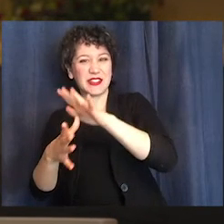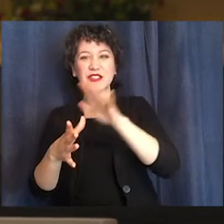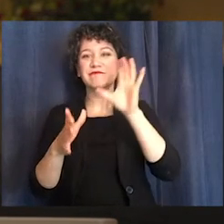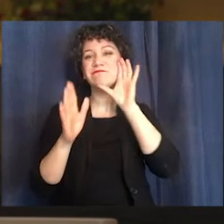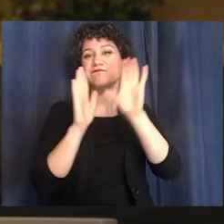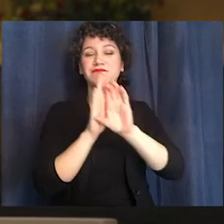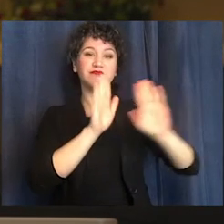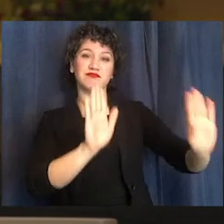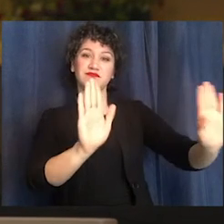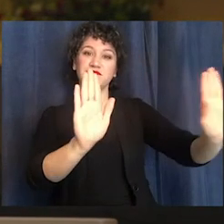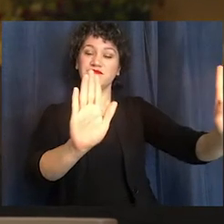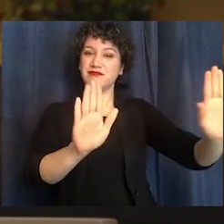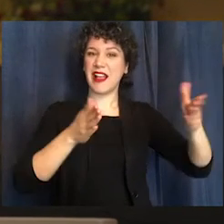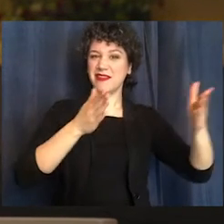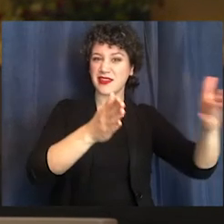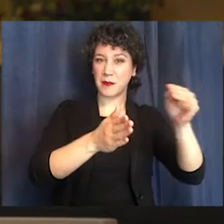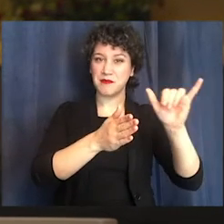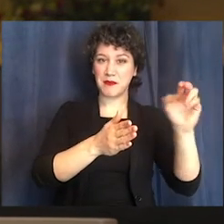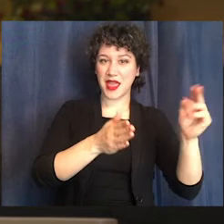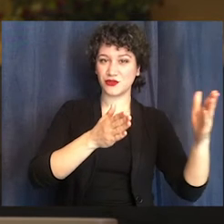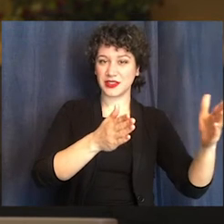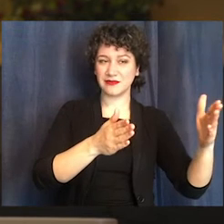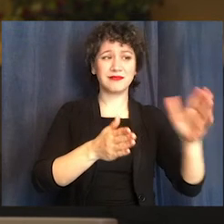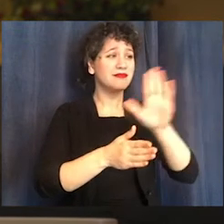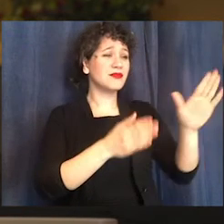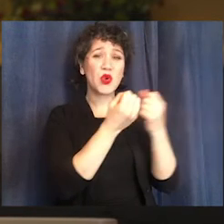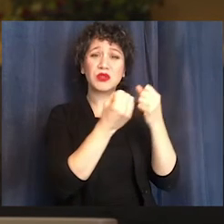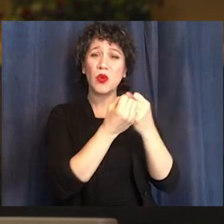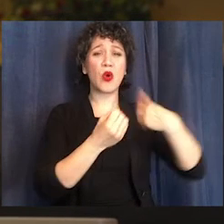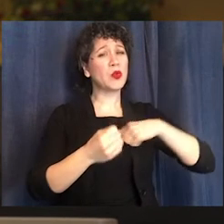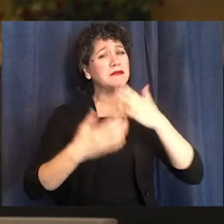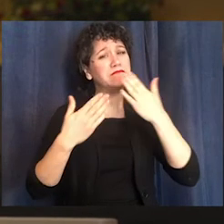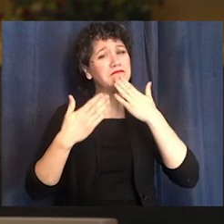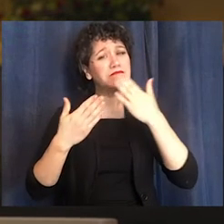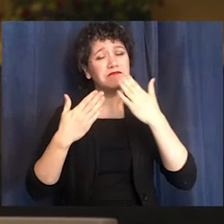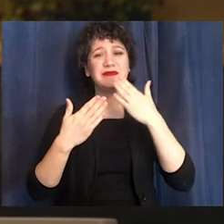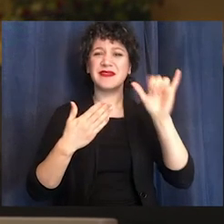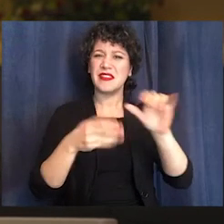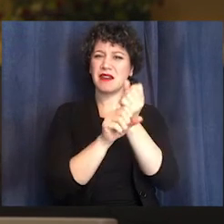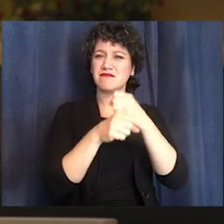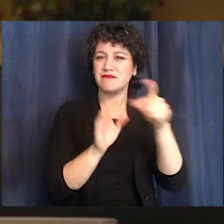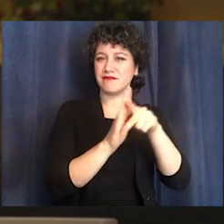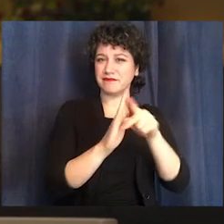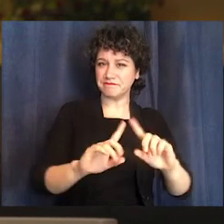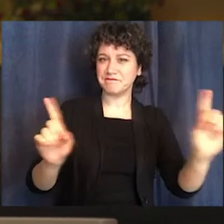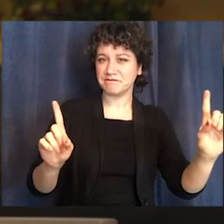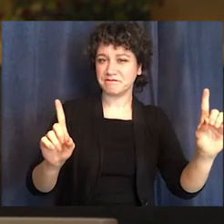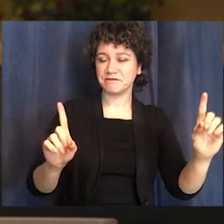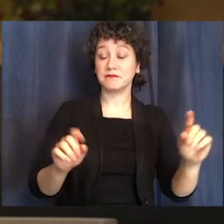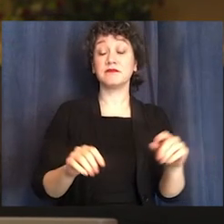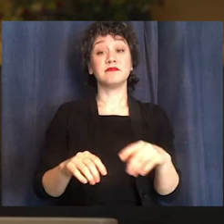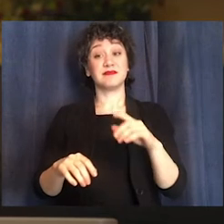Street in Palmer. Your support is appreciated and is what sets Palmer apart. The teaching staff at Palmer High